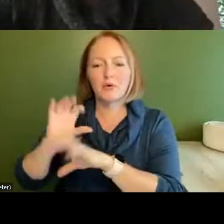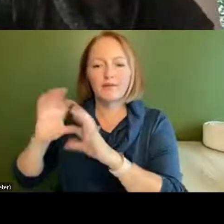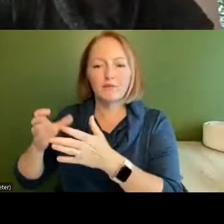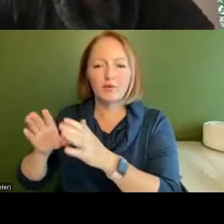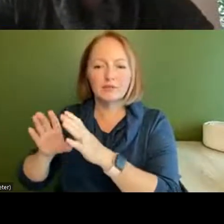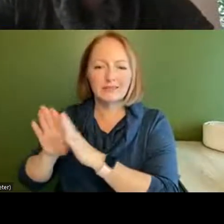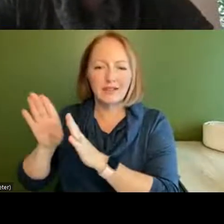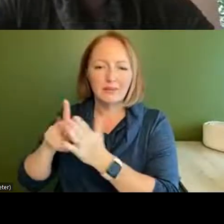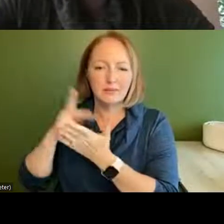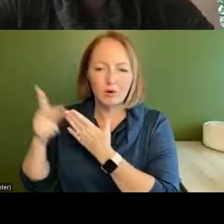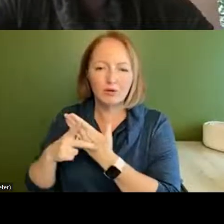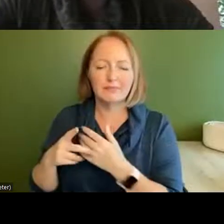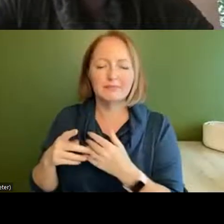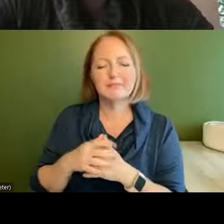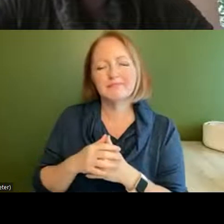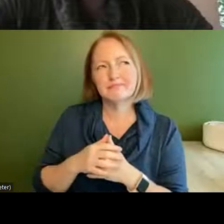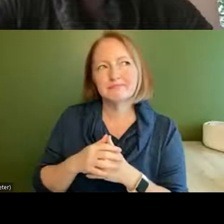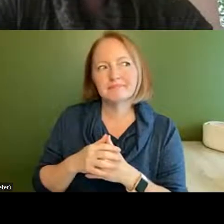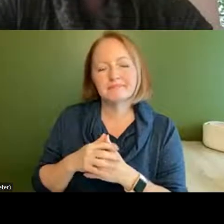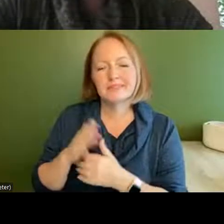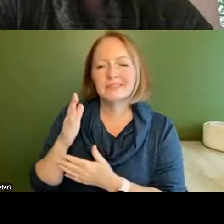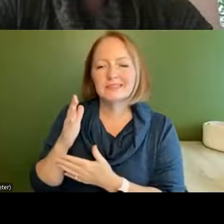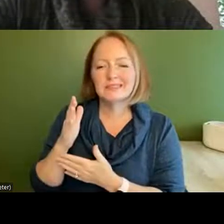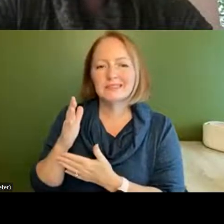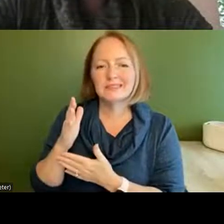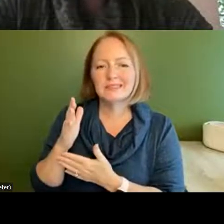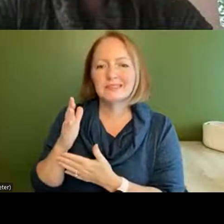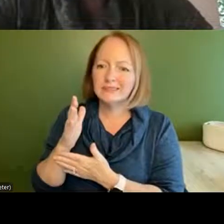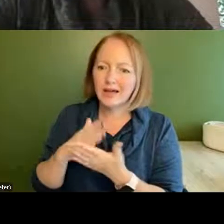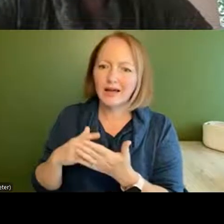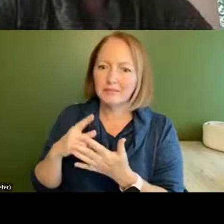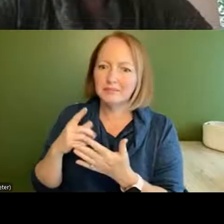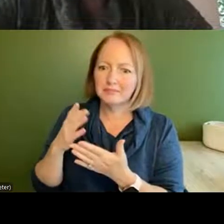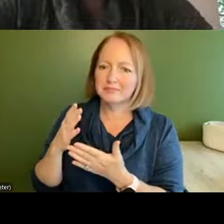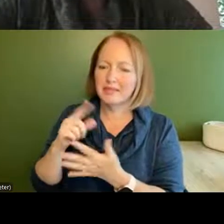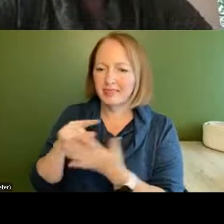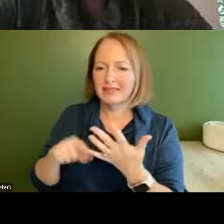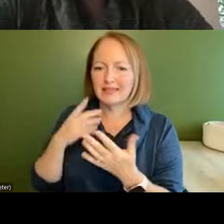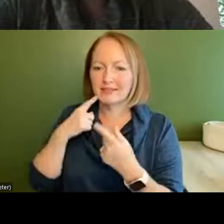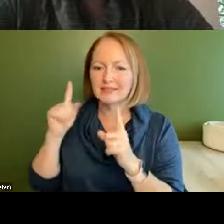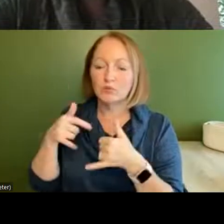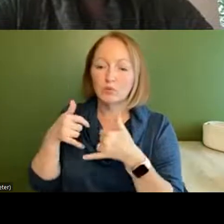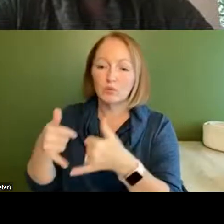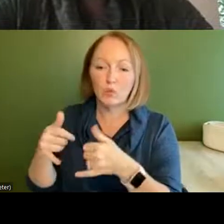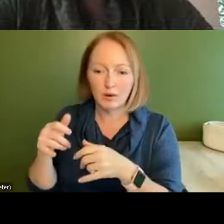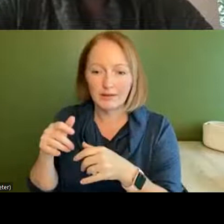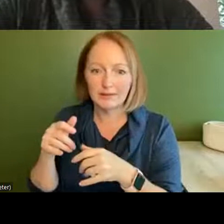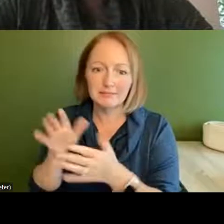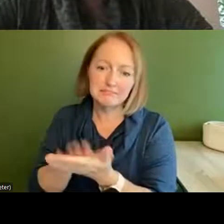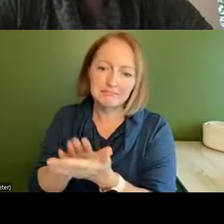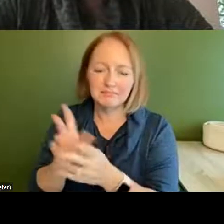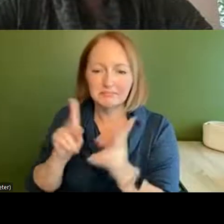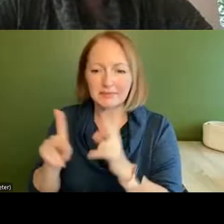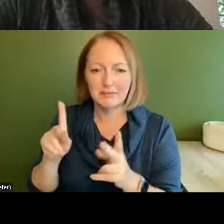is there are some components that often seem to have a good impact. One is clearly rewarding people in various ways